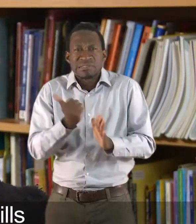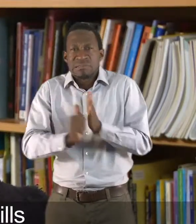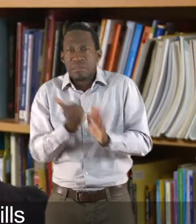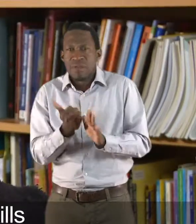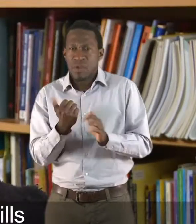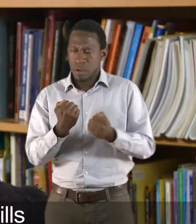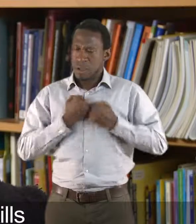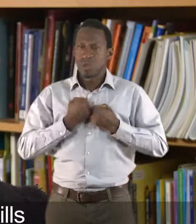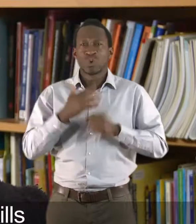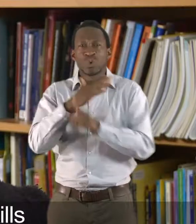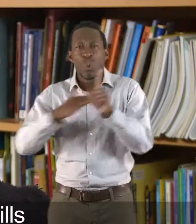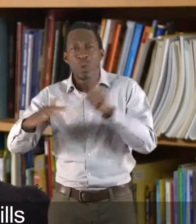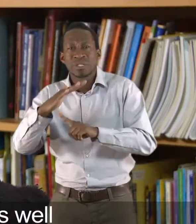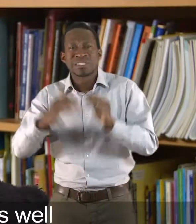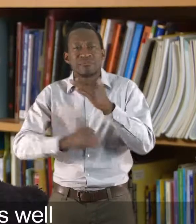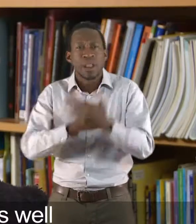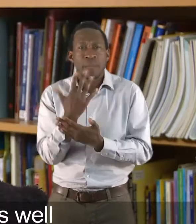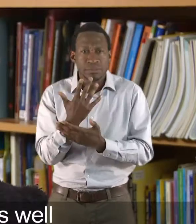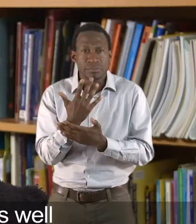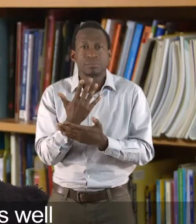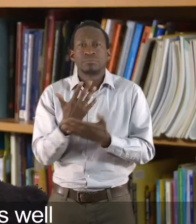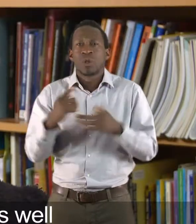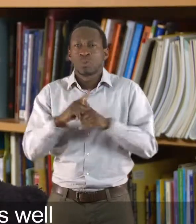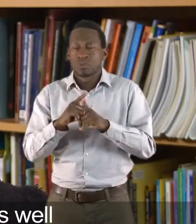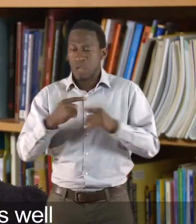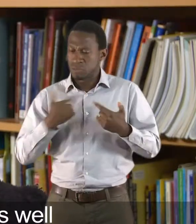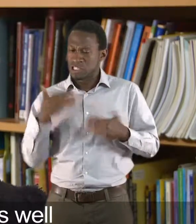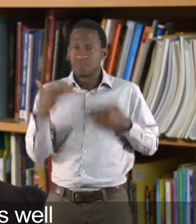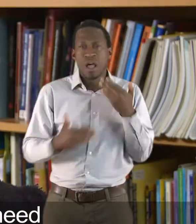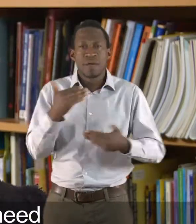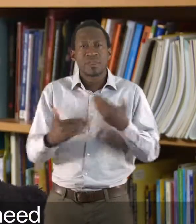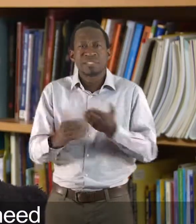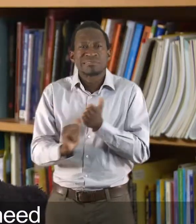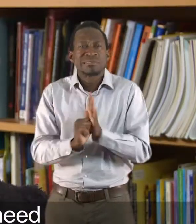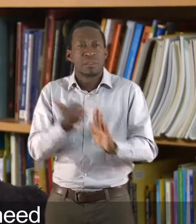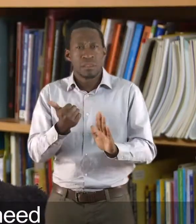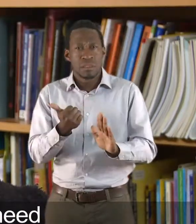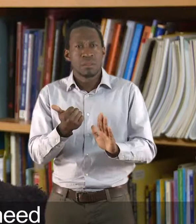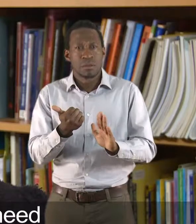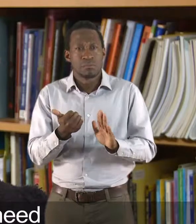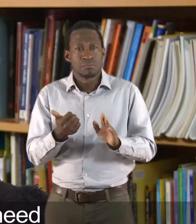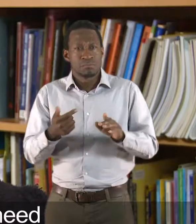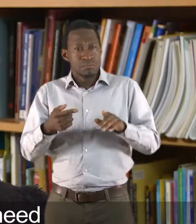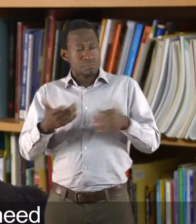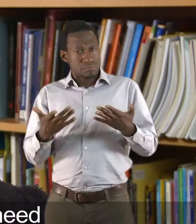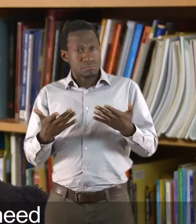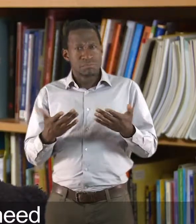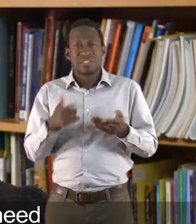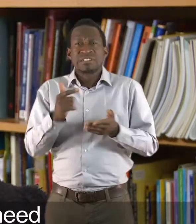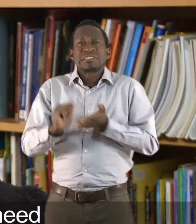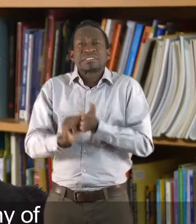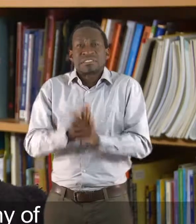skills around our social development and around our survival skills as well. And these are skills that we need for the world to be able to